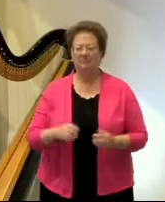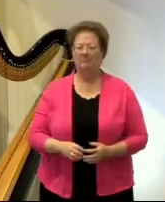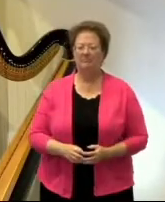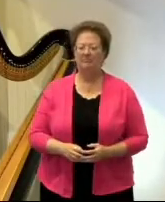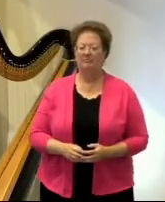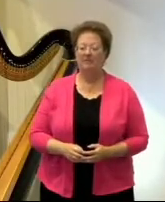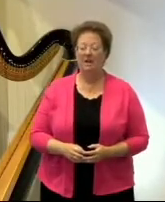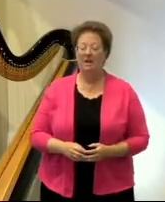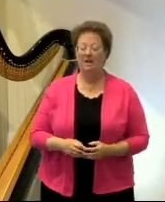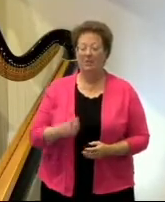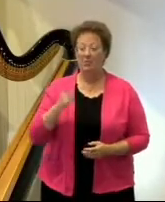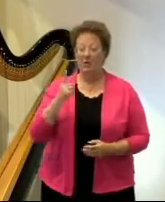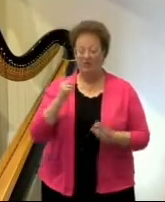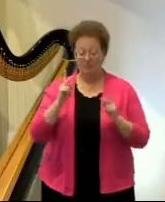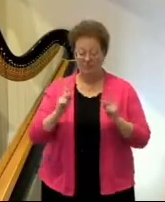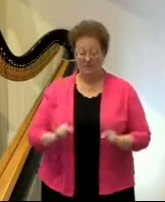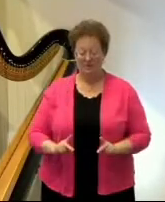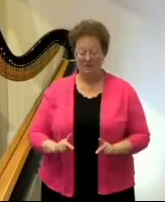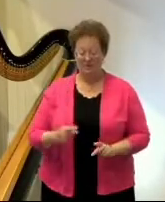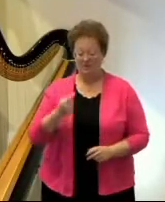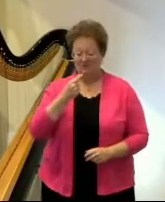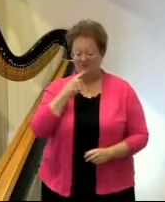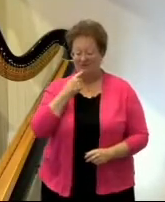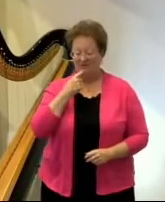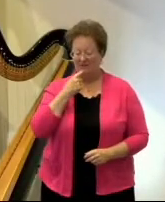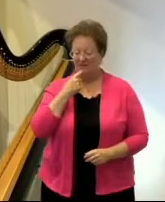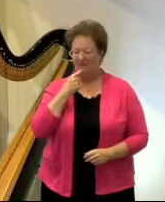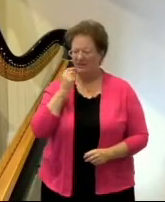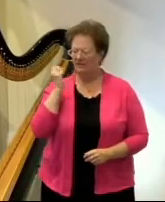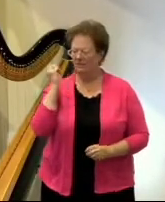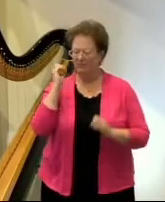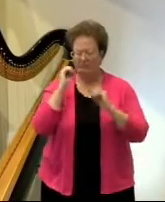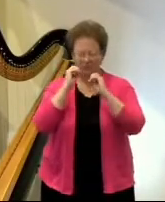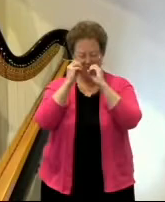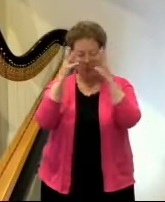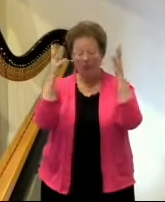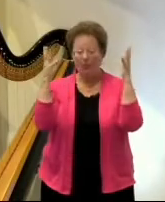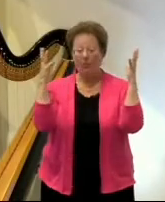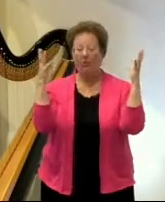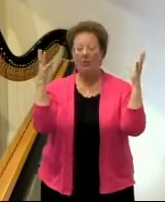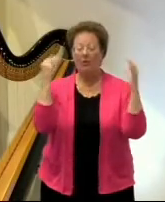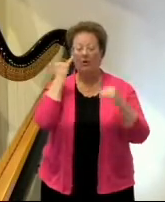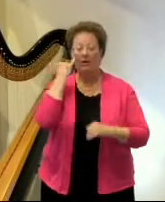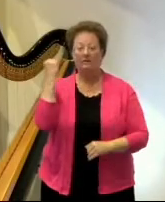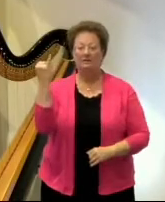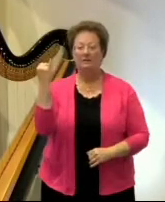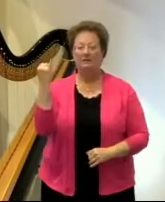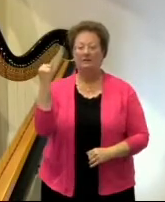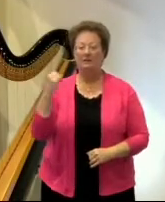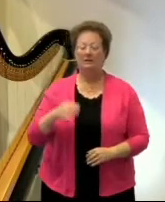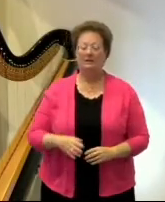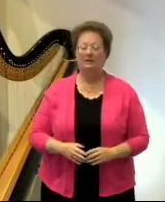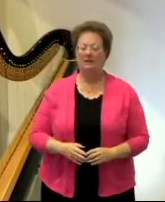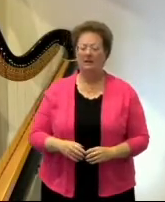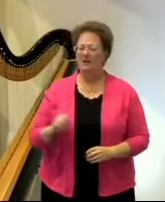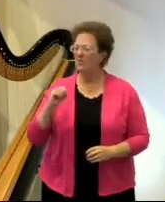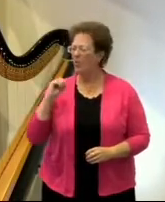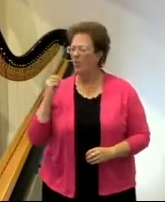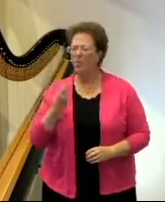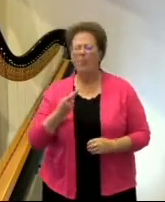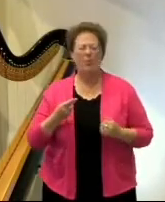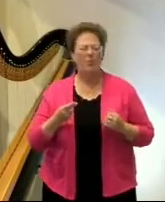which one, made some revolutionary, mind-boggling suggestion, and the other repeated, "No